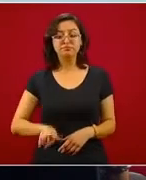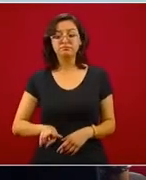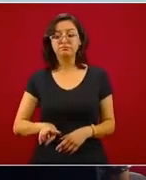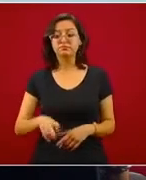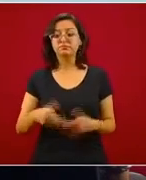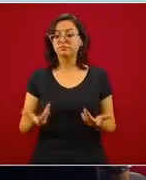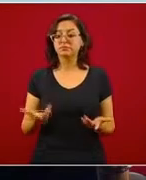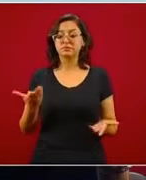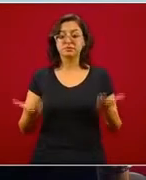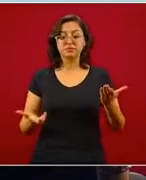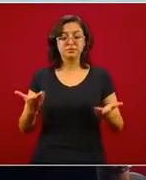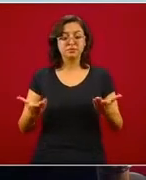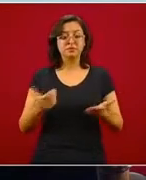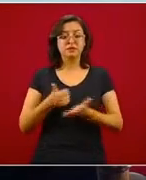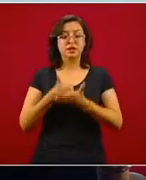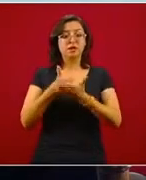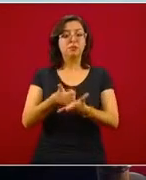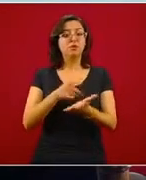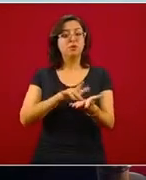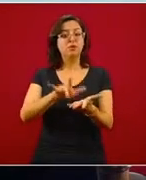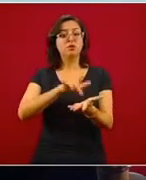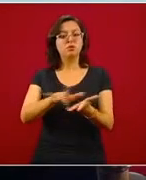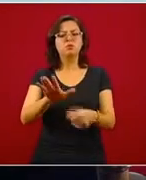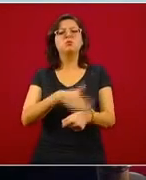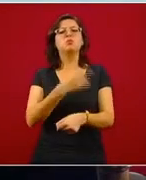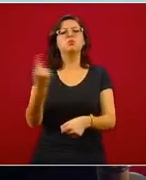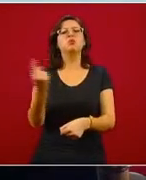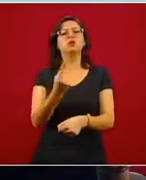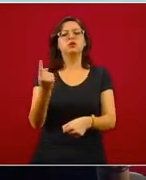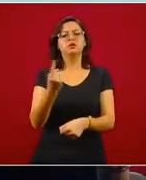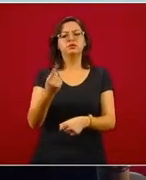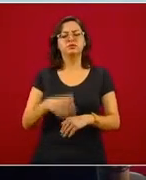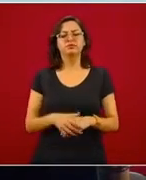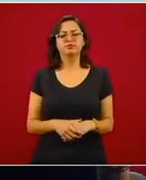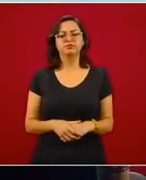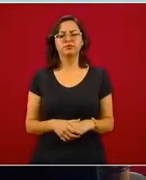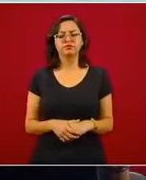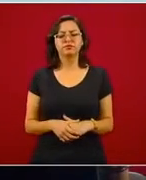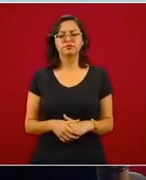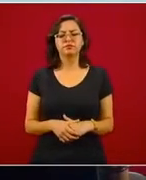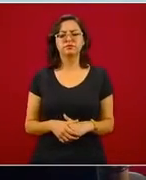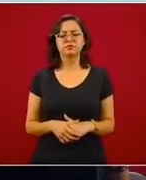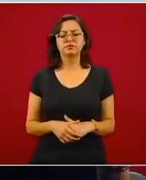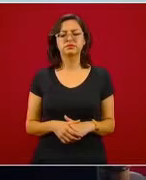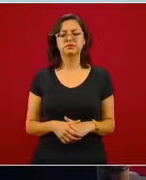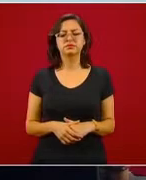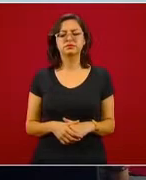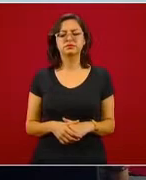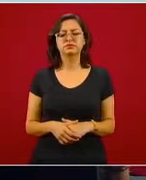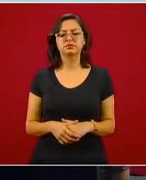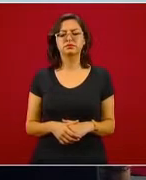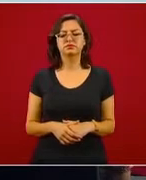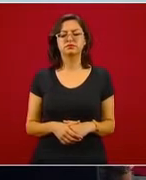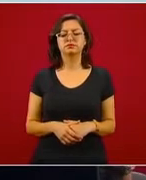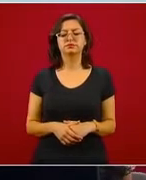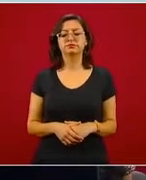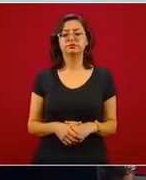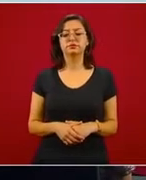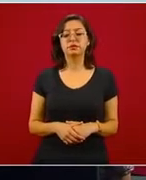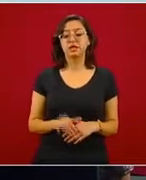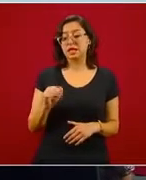is very interested in this equilibrium that we have to achieve to make this happen.